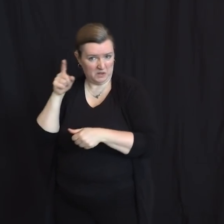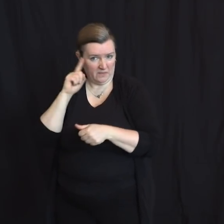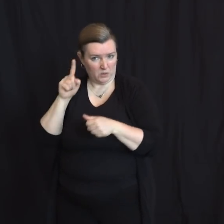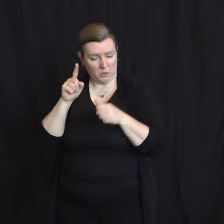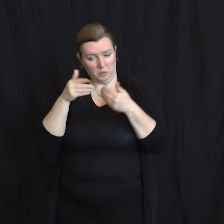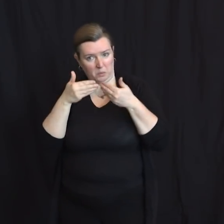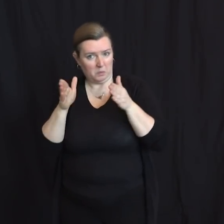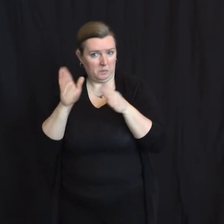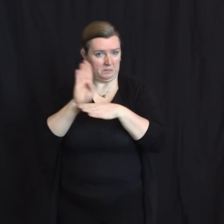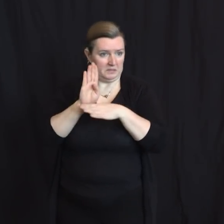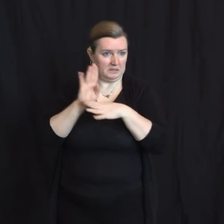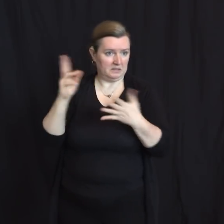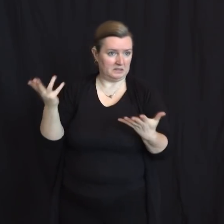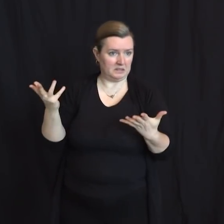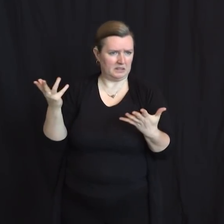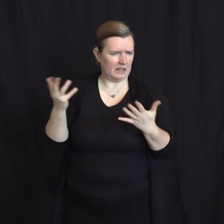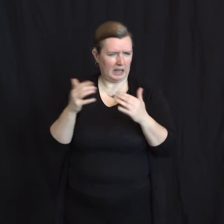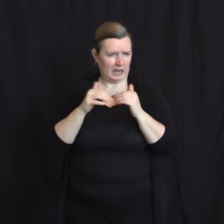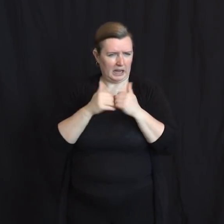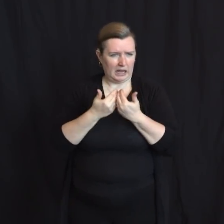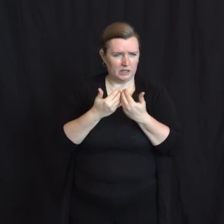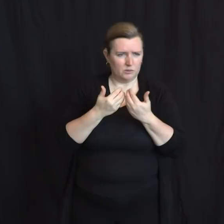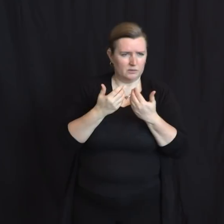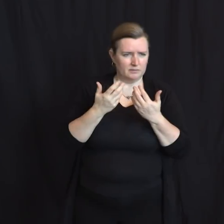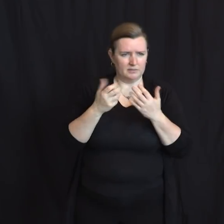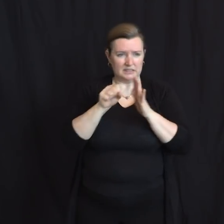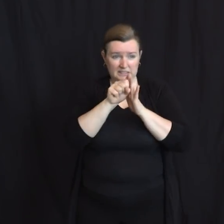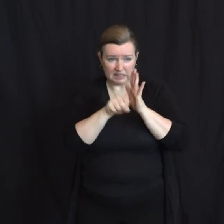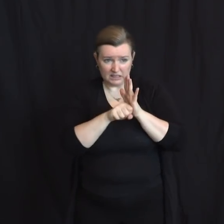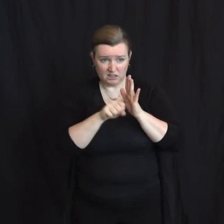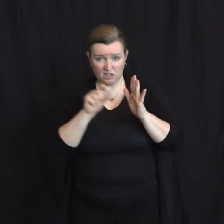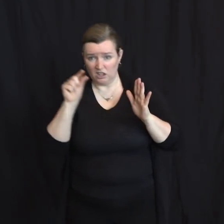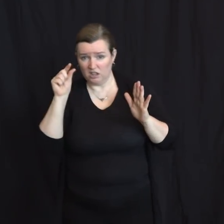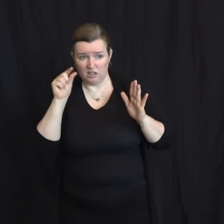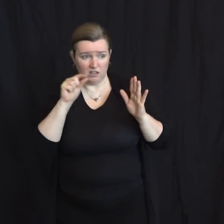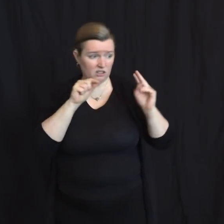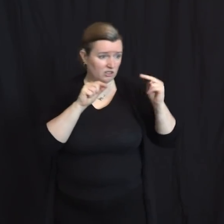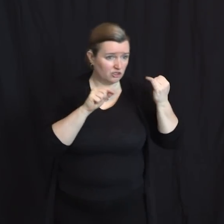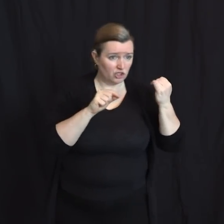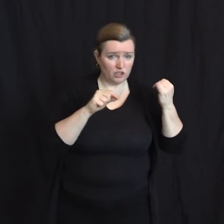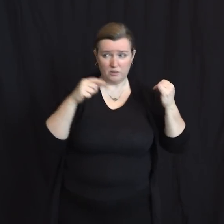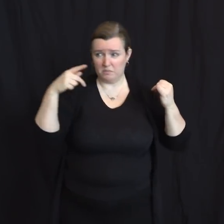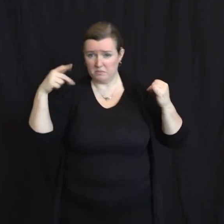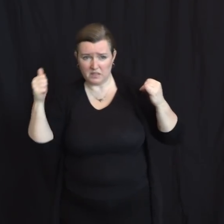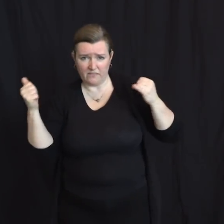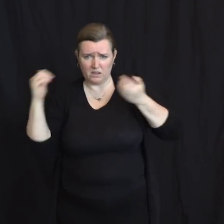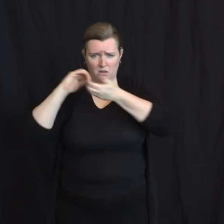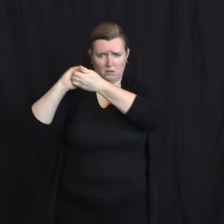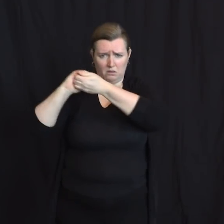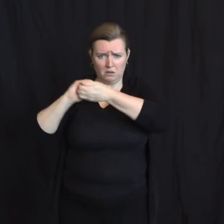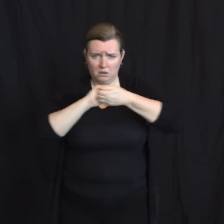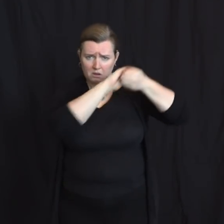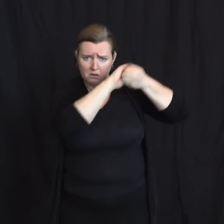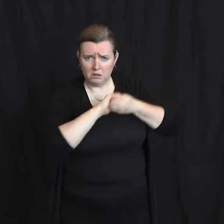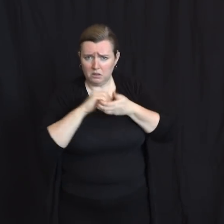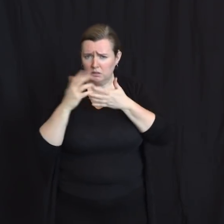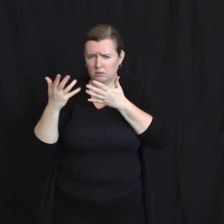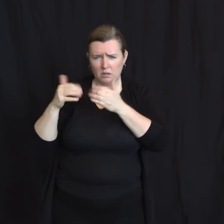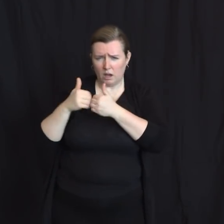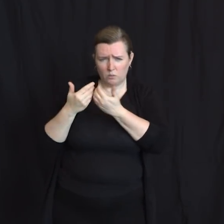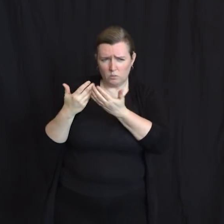the state's governors are consulting when these plans are being formulated? Is that it? Thank you.